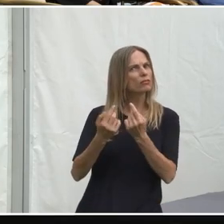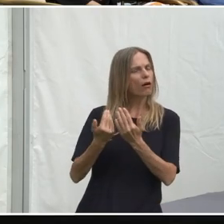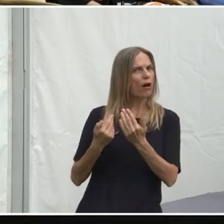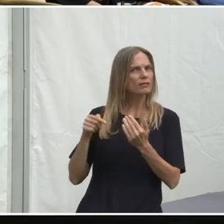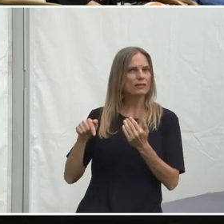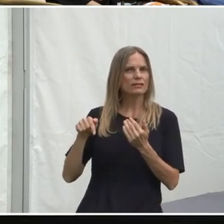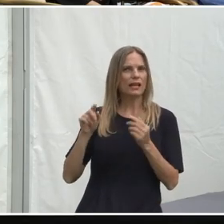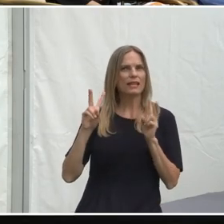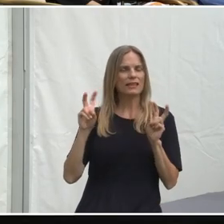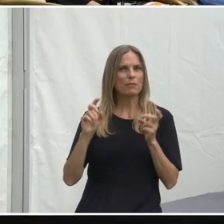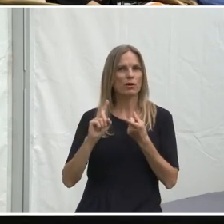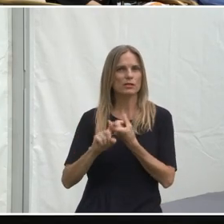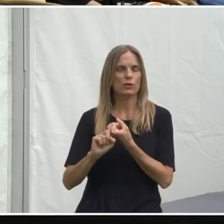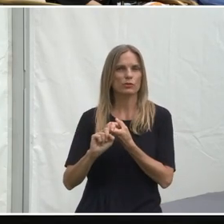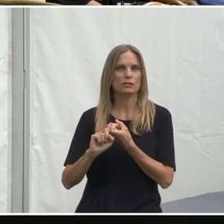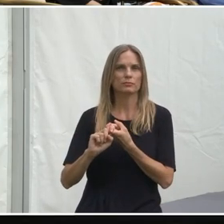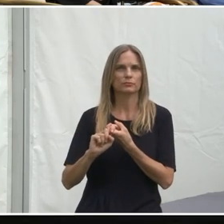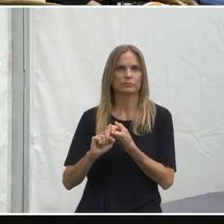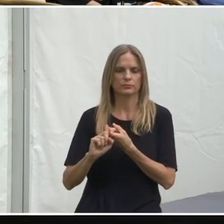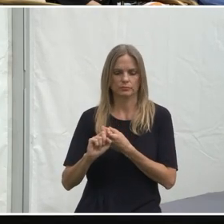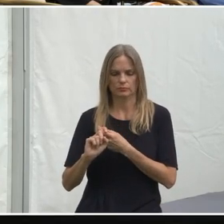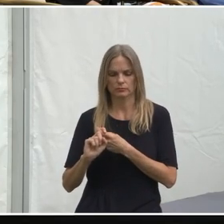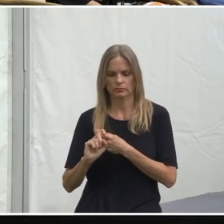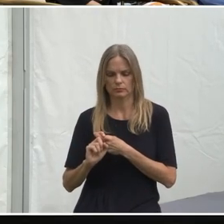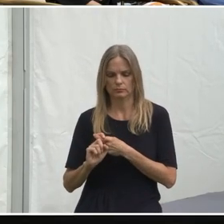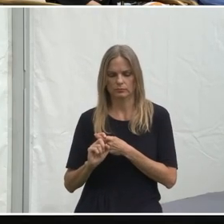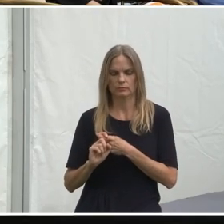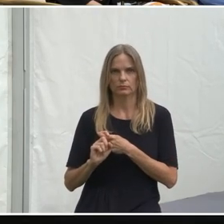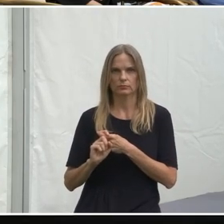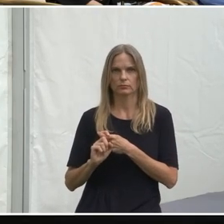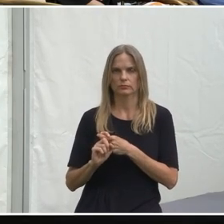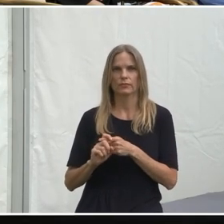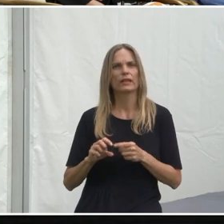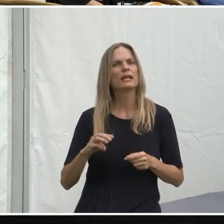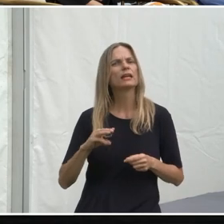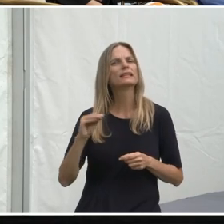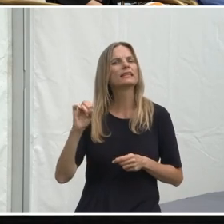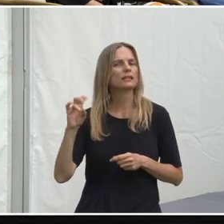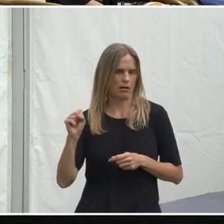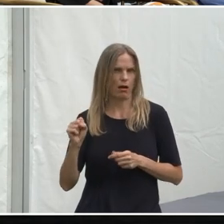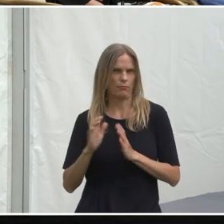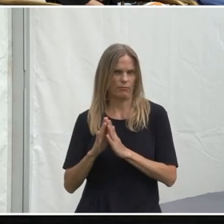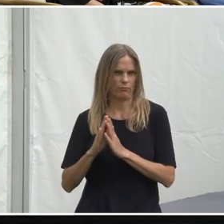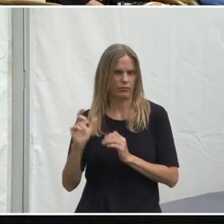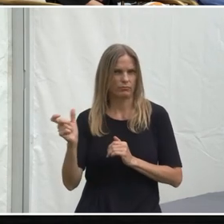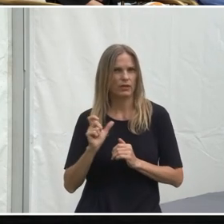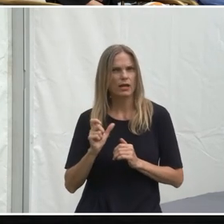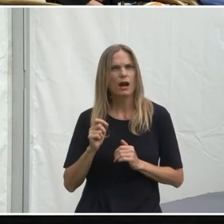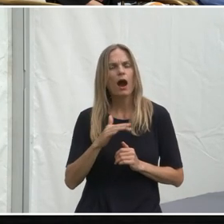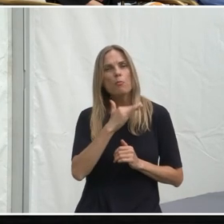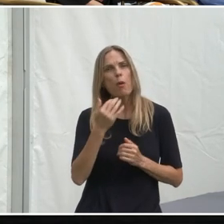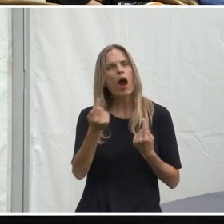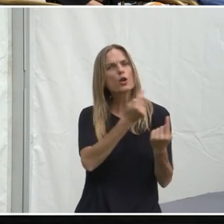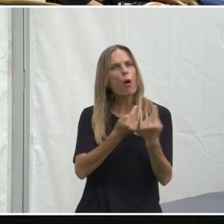Odd, and then hear your perspective on this, Dina. I mean, there's been a lot of talk around